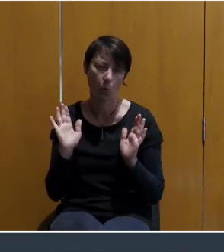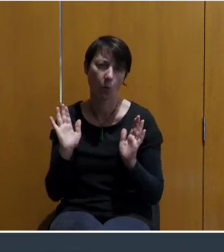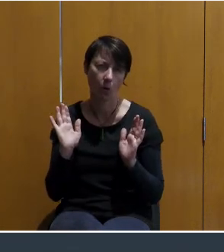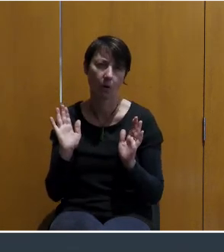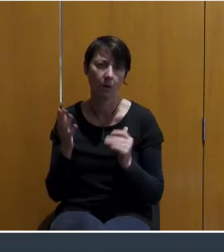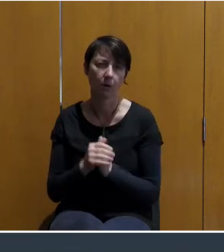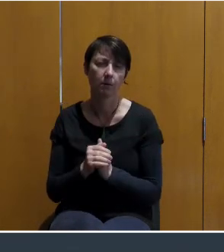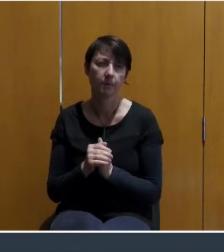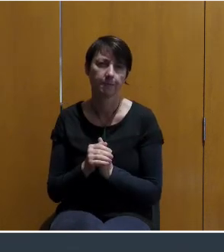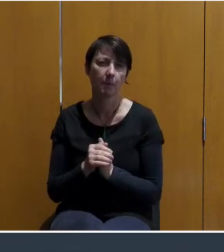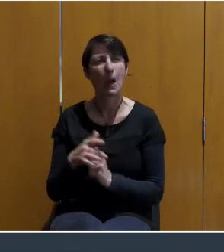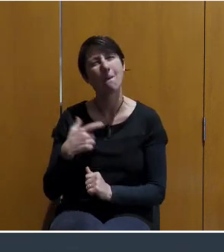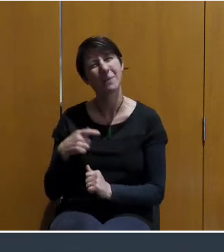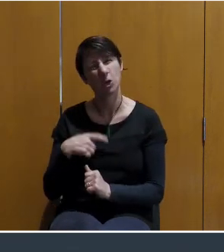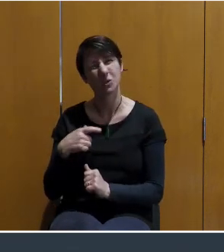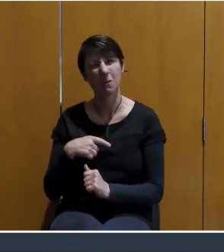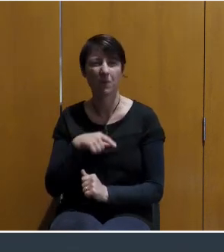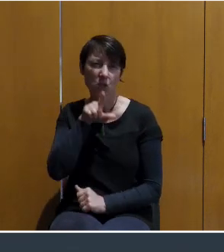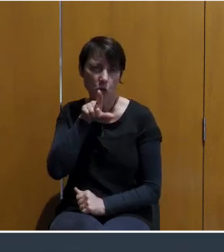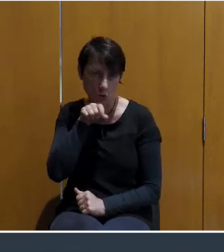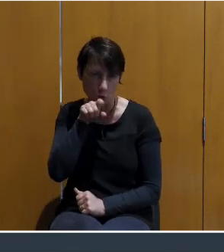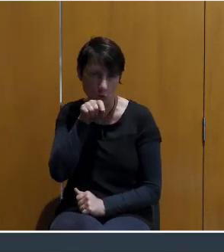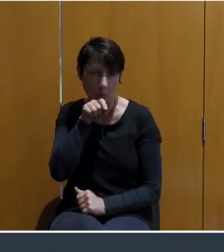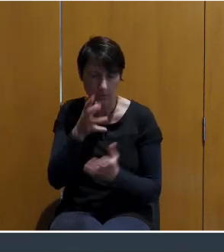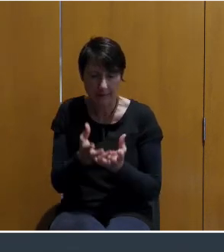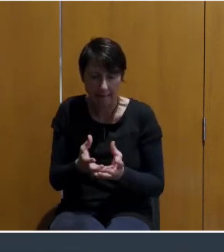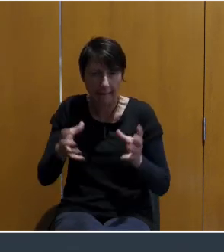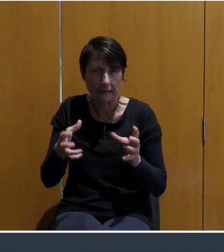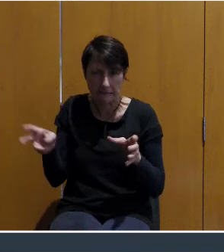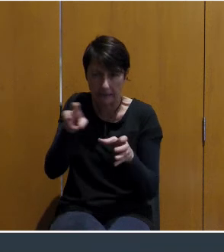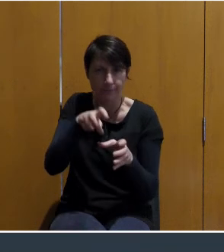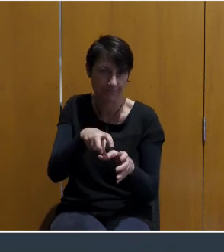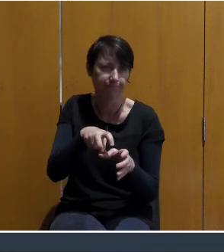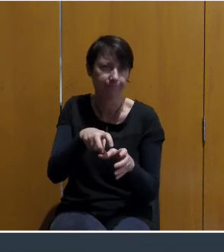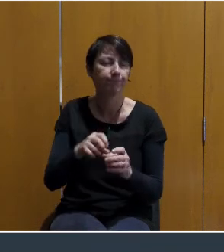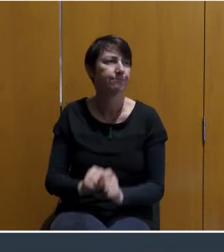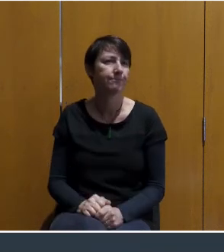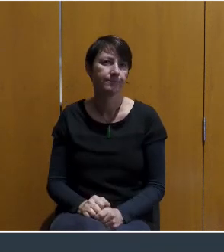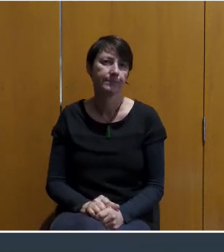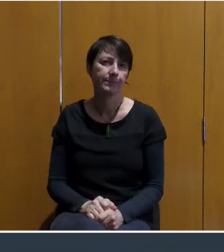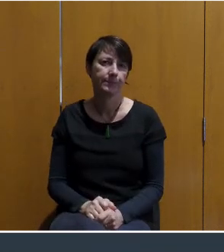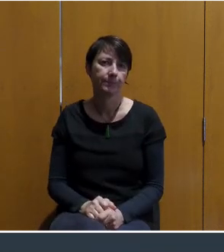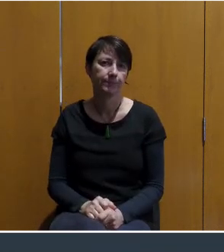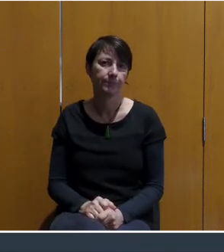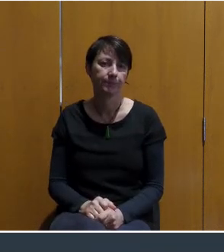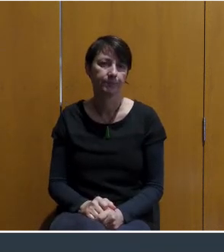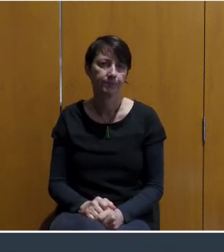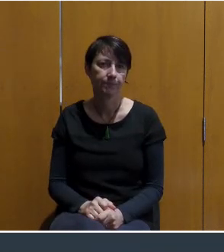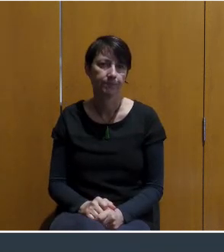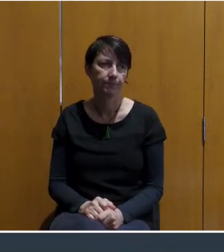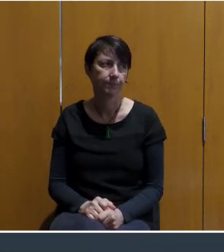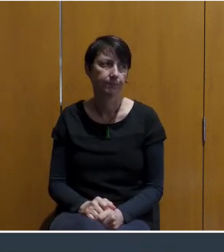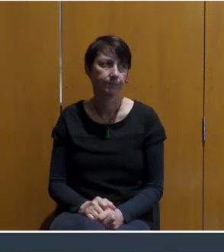match the nesting dotterel season. Can we add 1 July to 31st March?